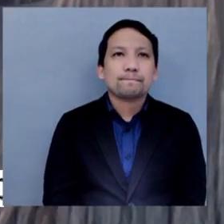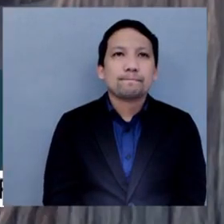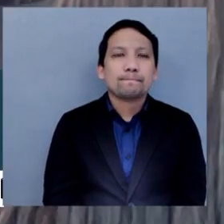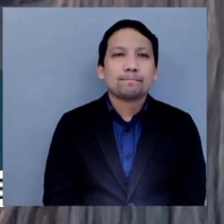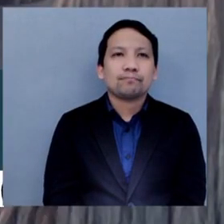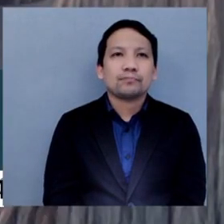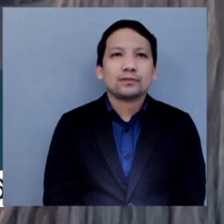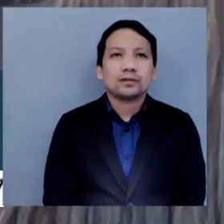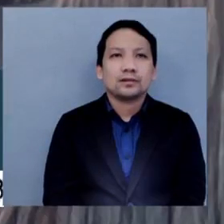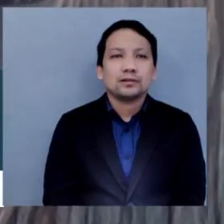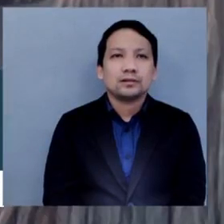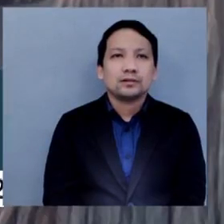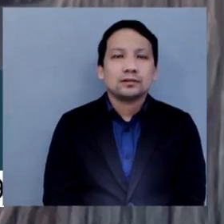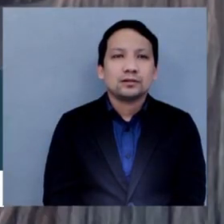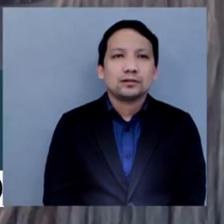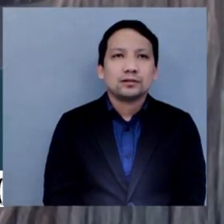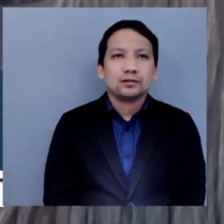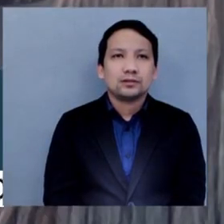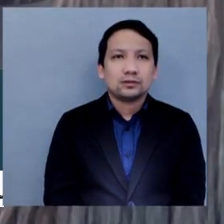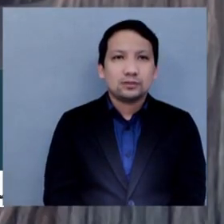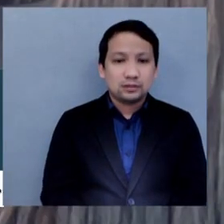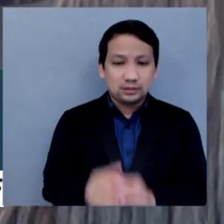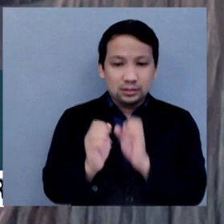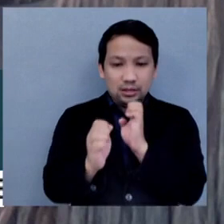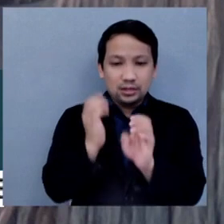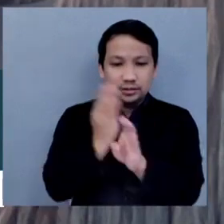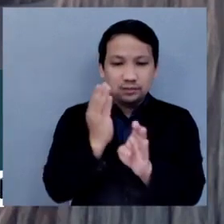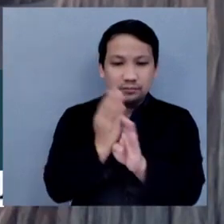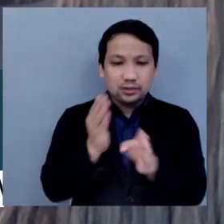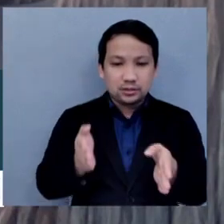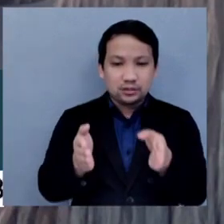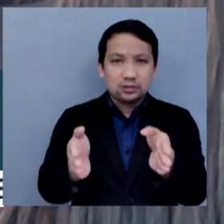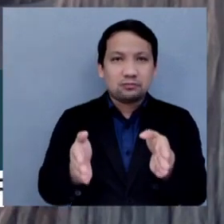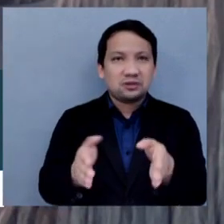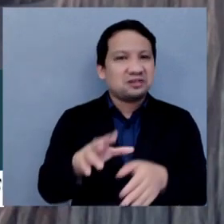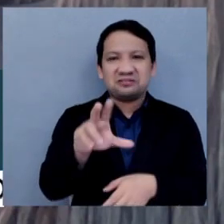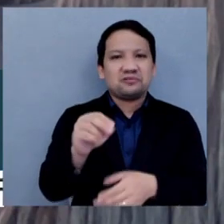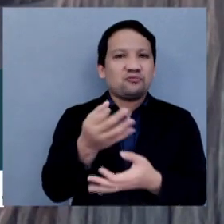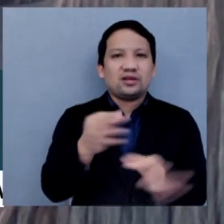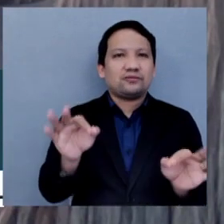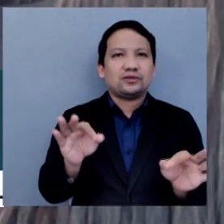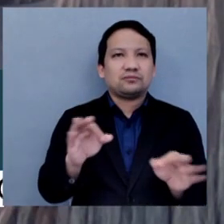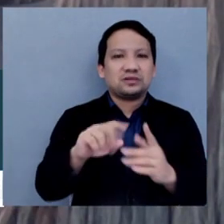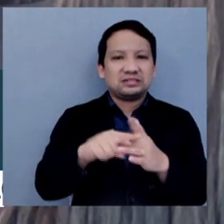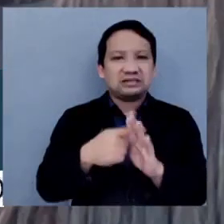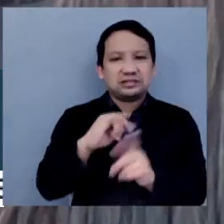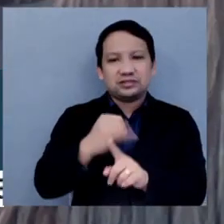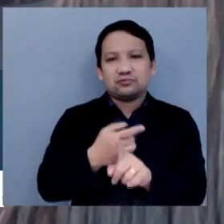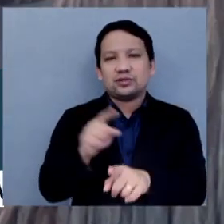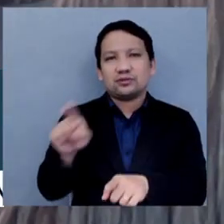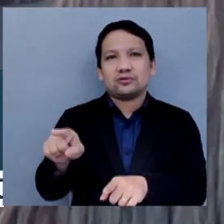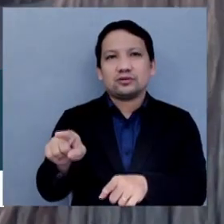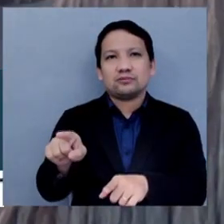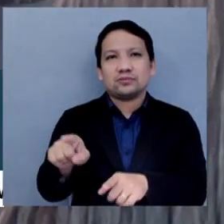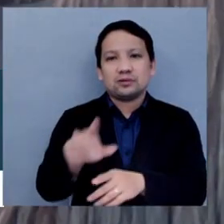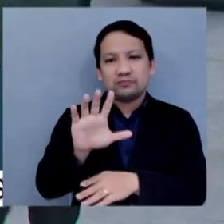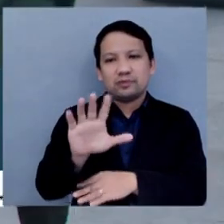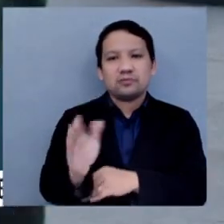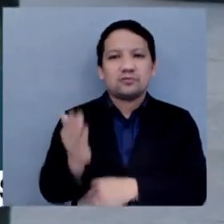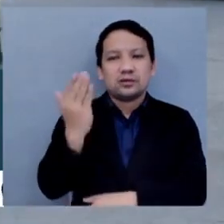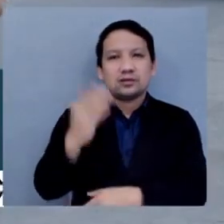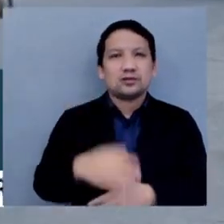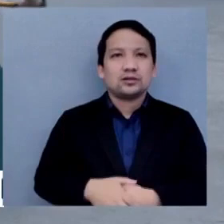Carmina, the EDSA bus carousel will no longer offer free bus rides starting January 1 at 5 a.m. The Department